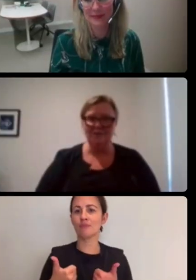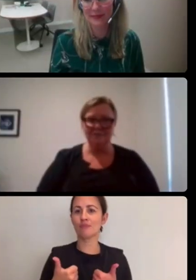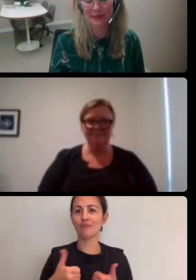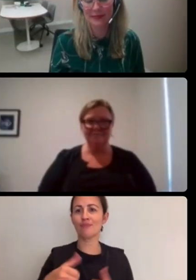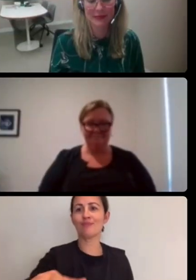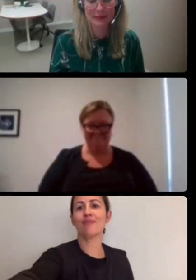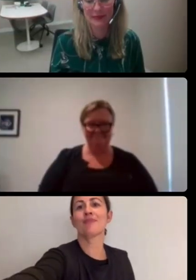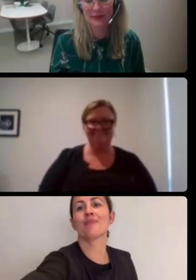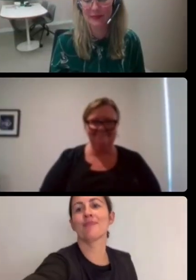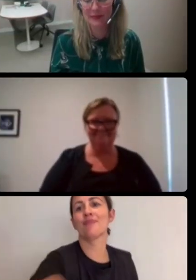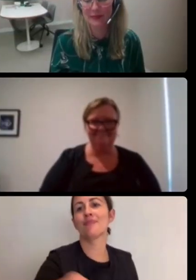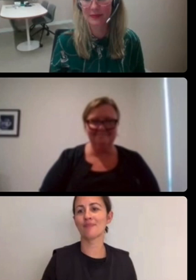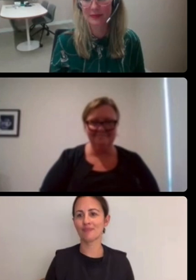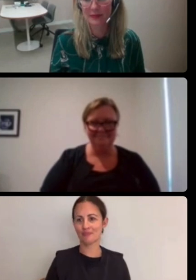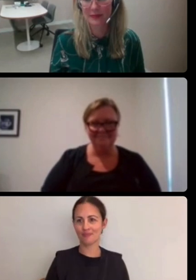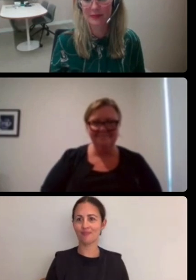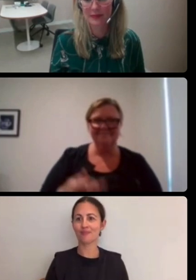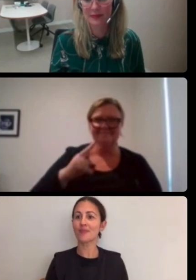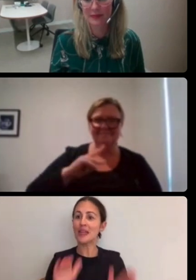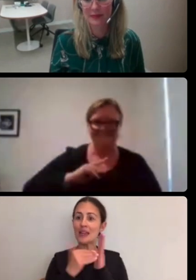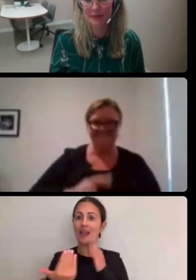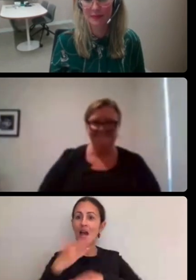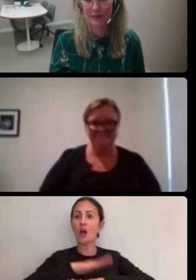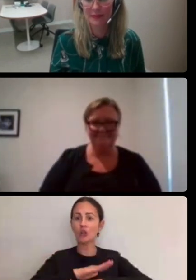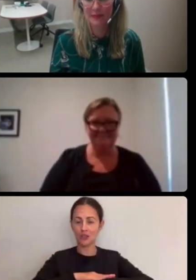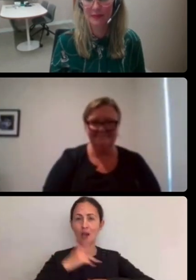So we've got question and answers now.